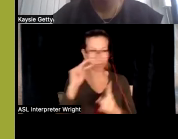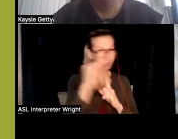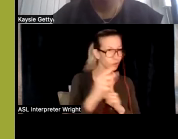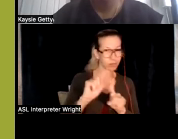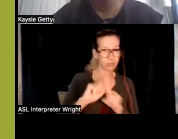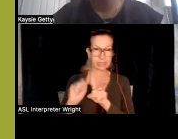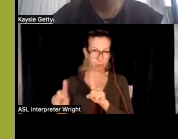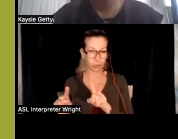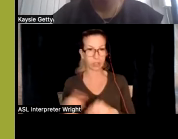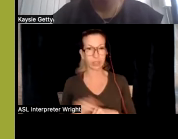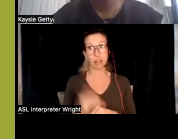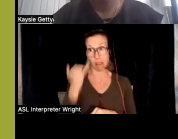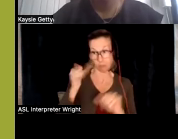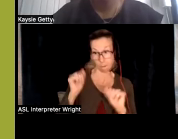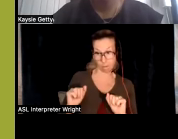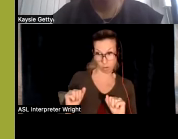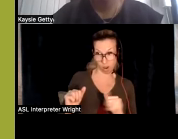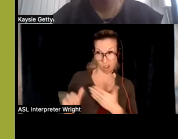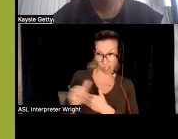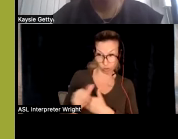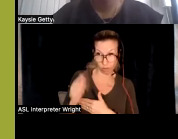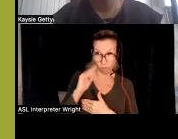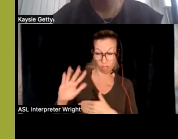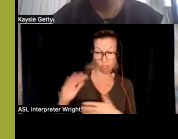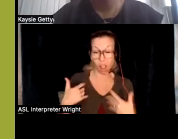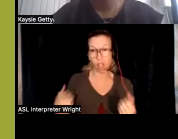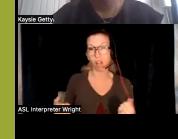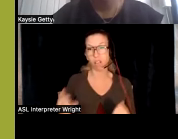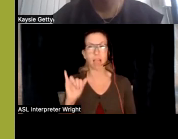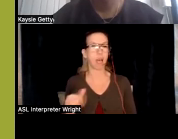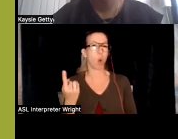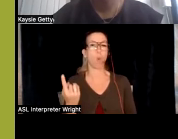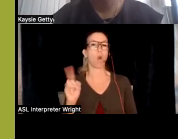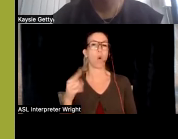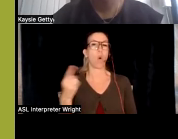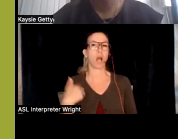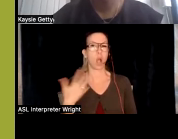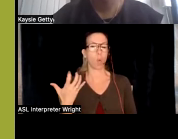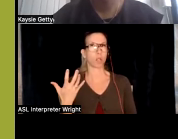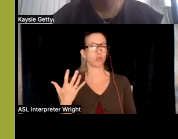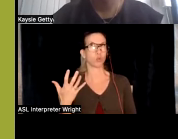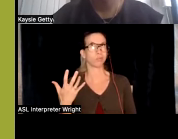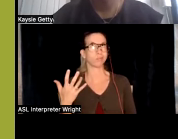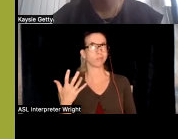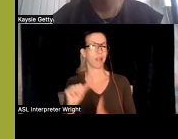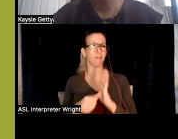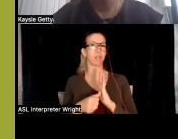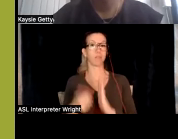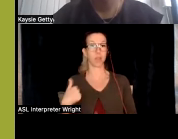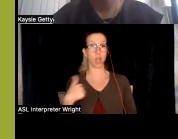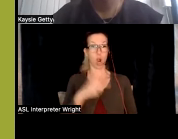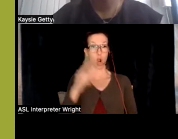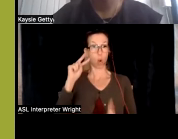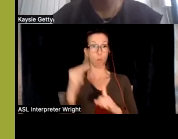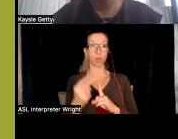you know, potentially hazardous to their health and things like that. So I think that would probably be the only thing that I would want to lift up, is really, you know, our perspective plays